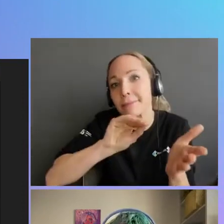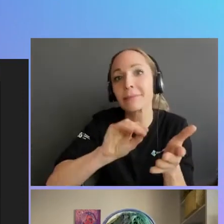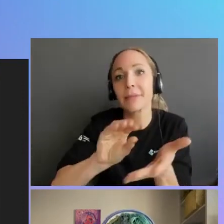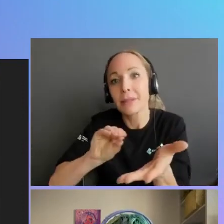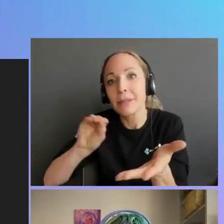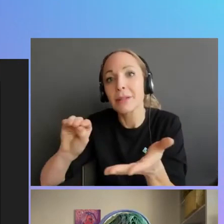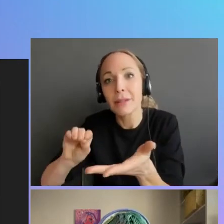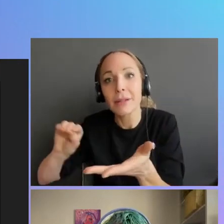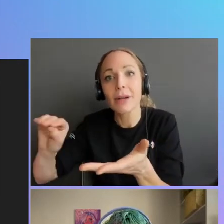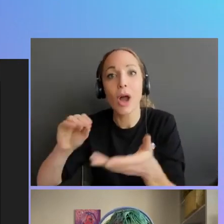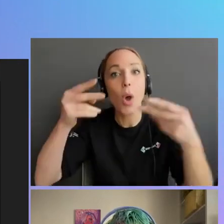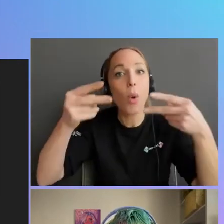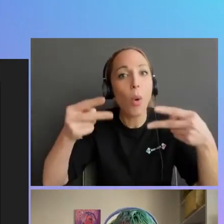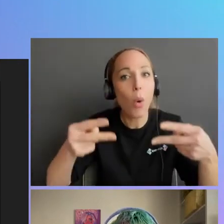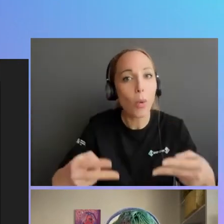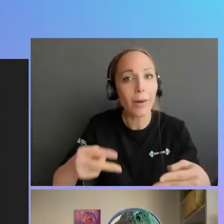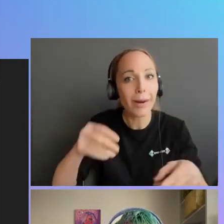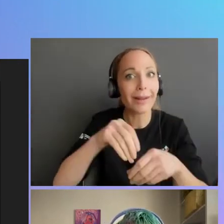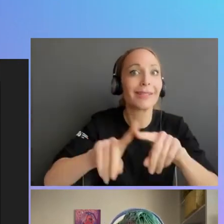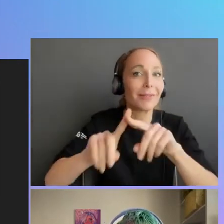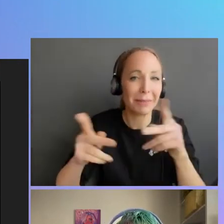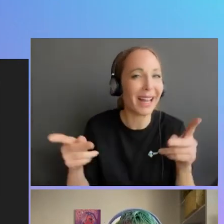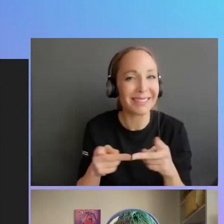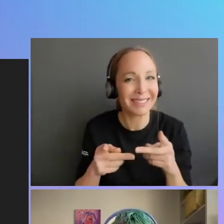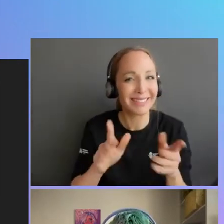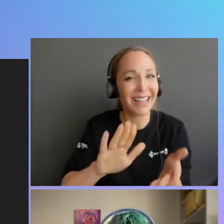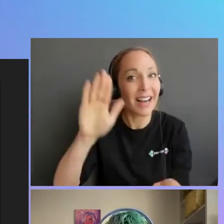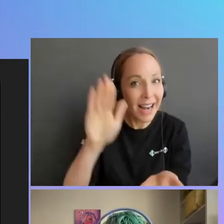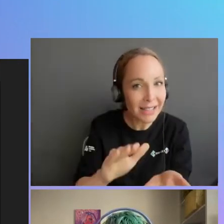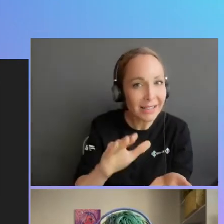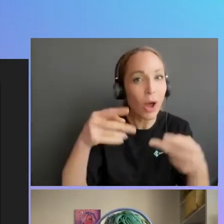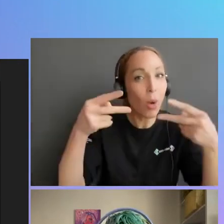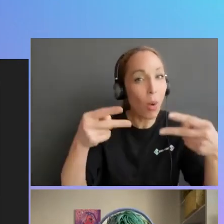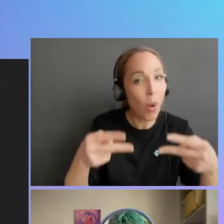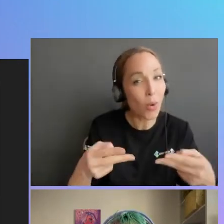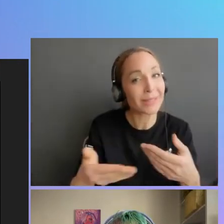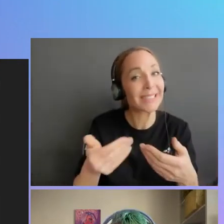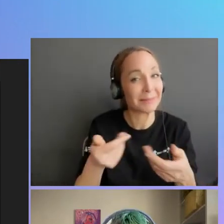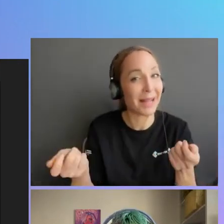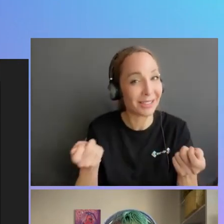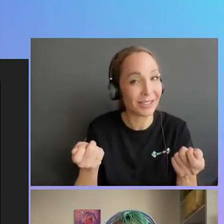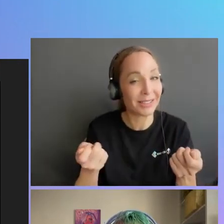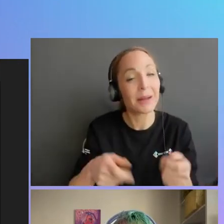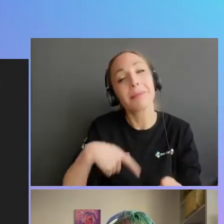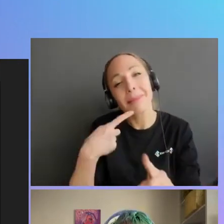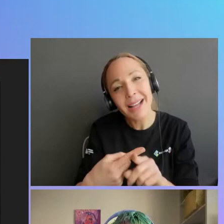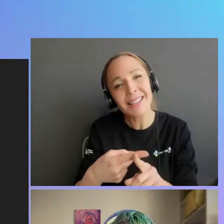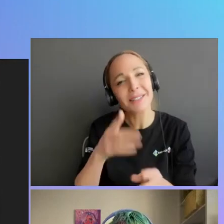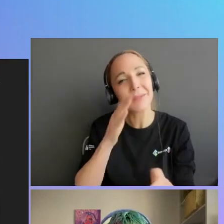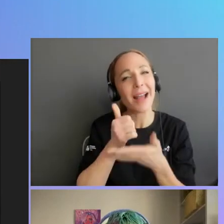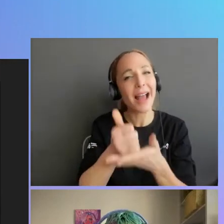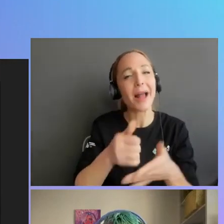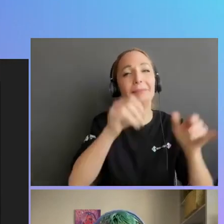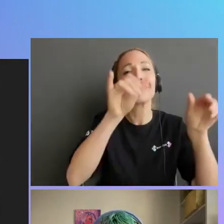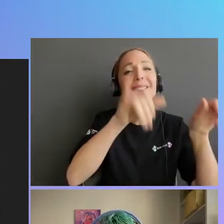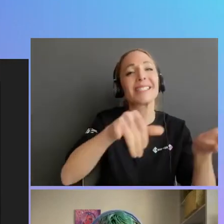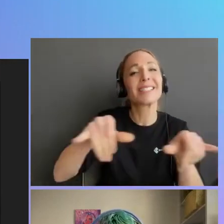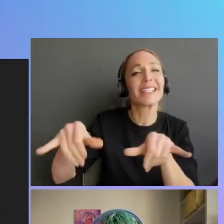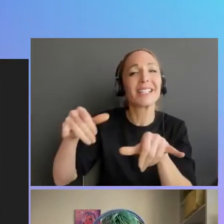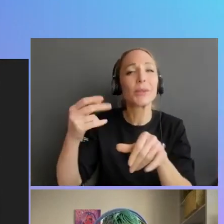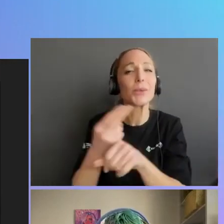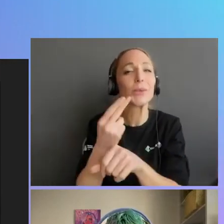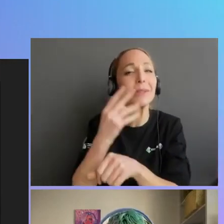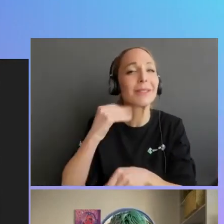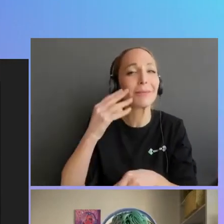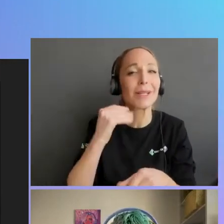manage. Secondly, it helps us provide consistent user experiences across large apps or a suite of apps. So as I